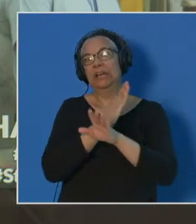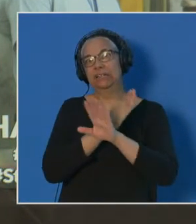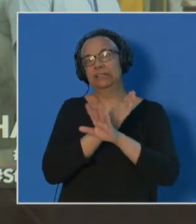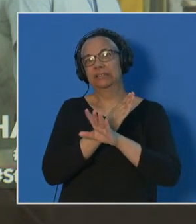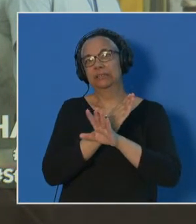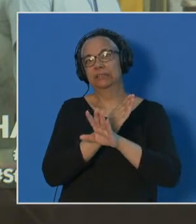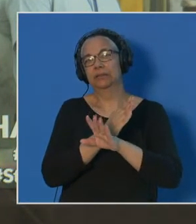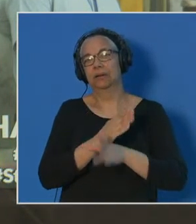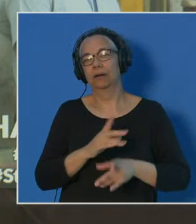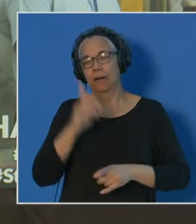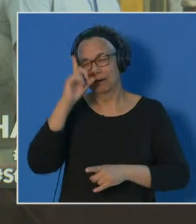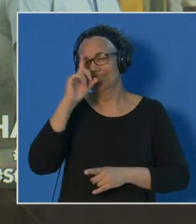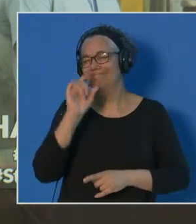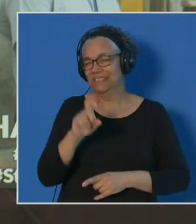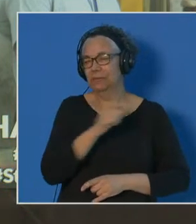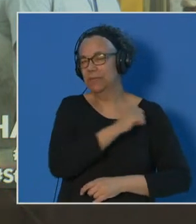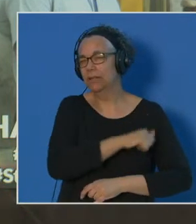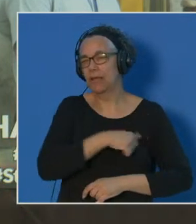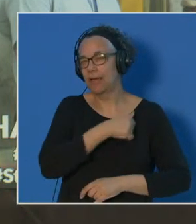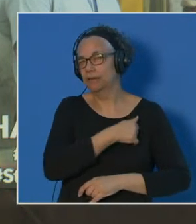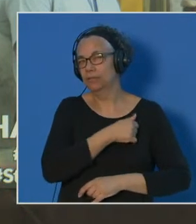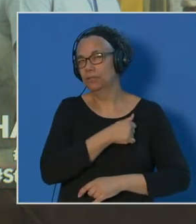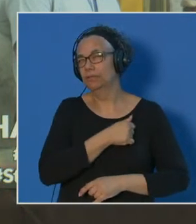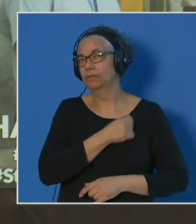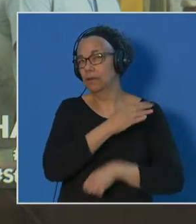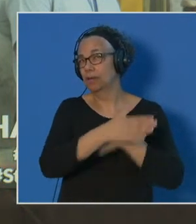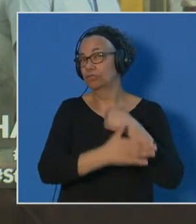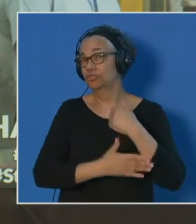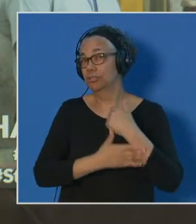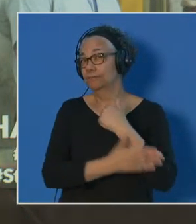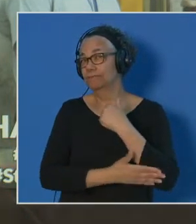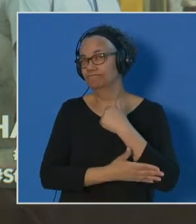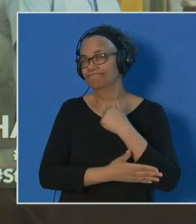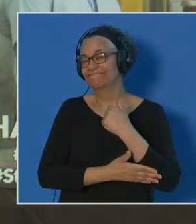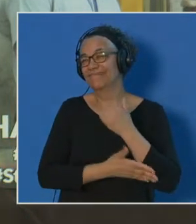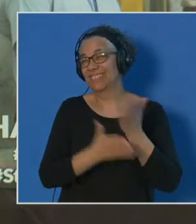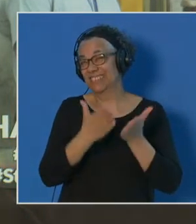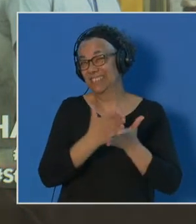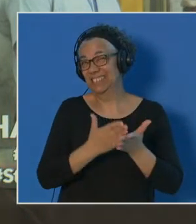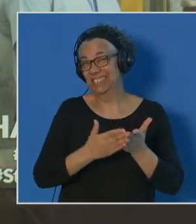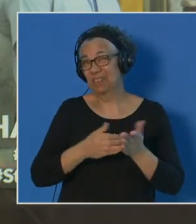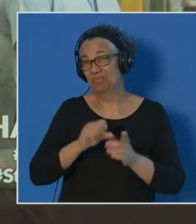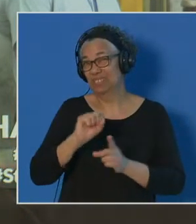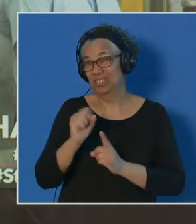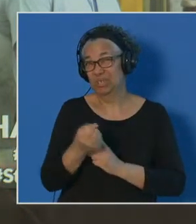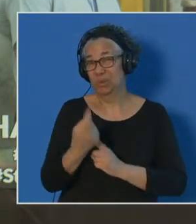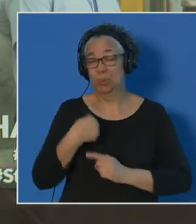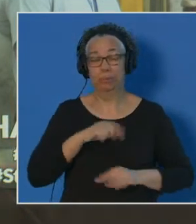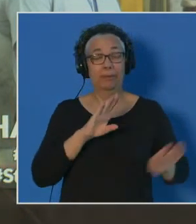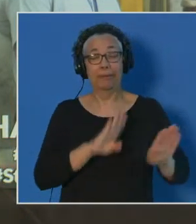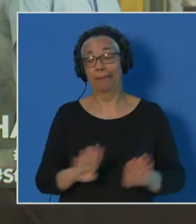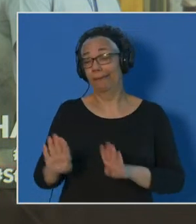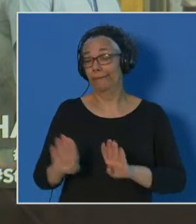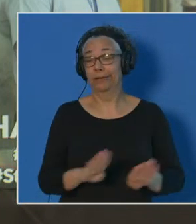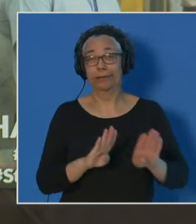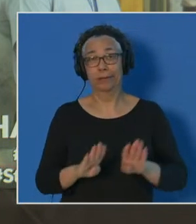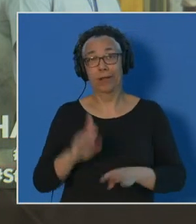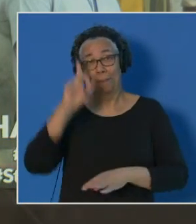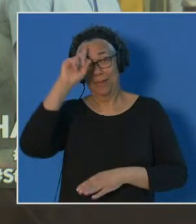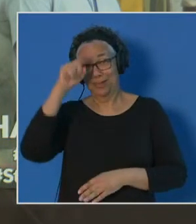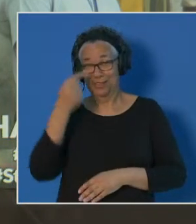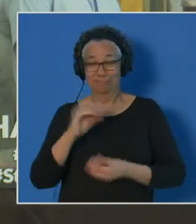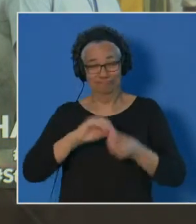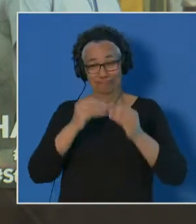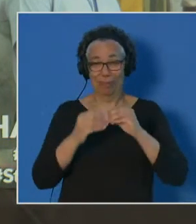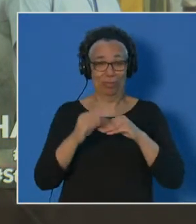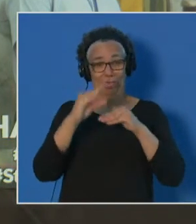of the entire country. We are, in some cases and instances, acting as though because we have this low number of